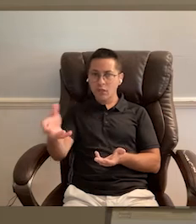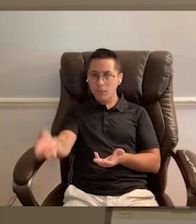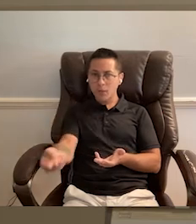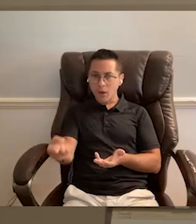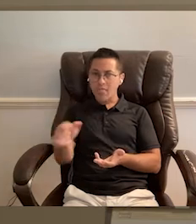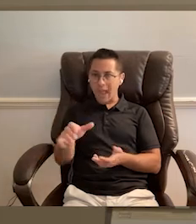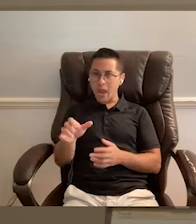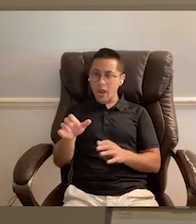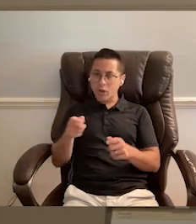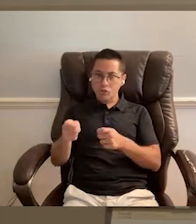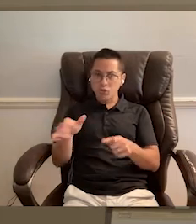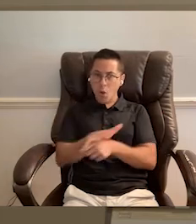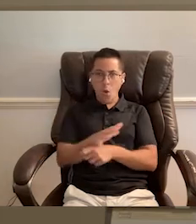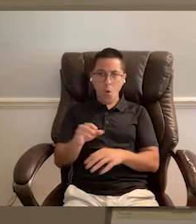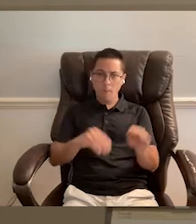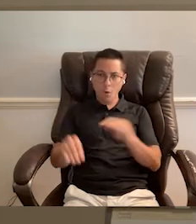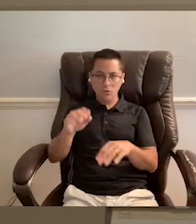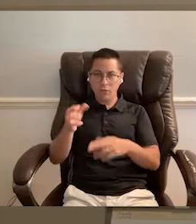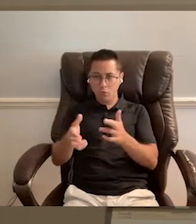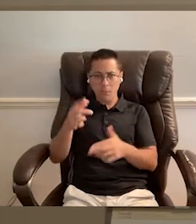Placing the bowl on the plate.